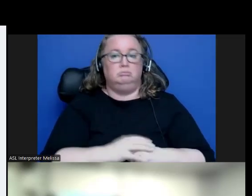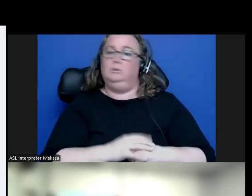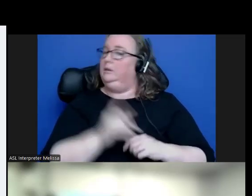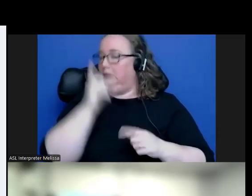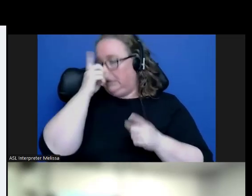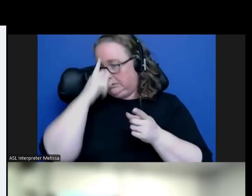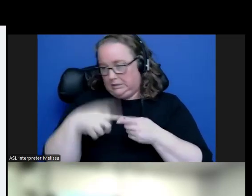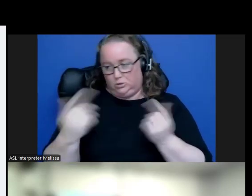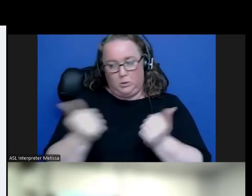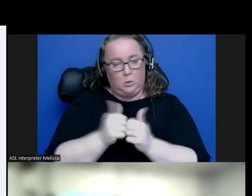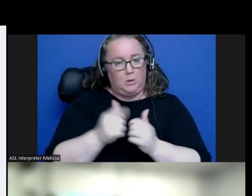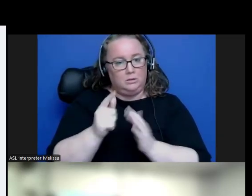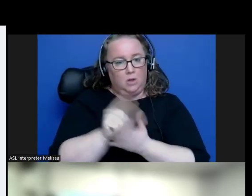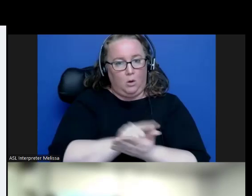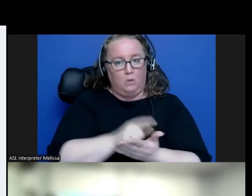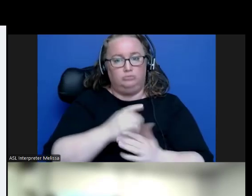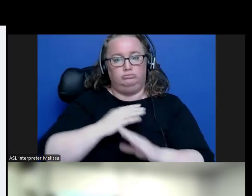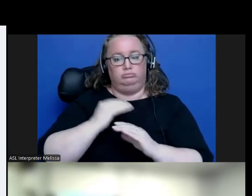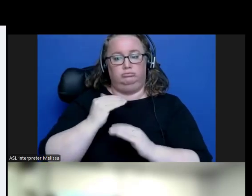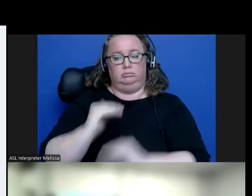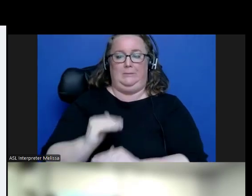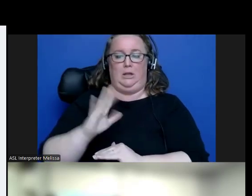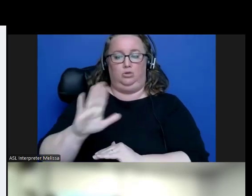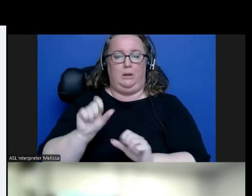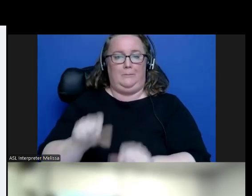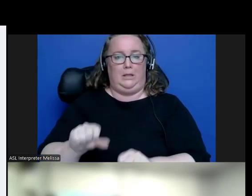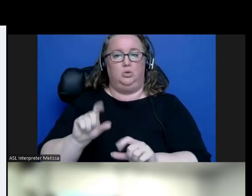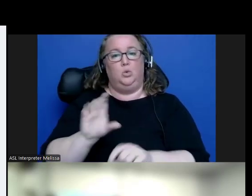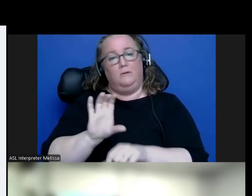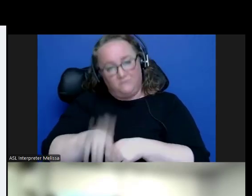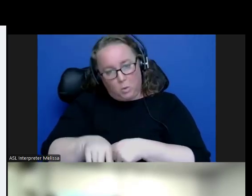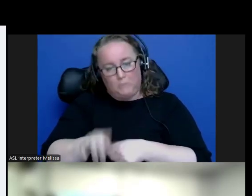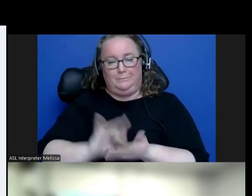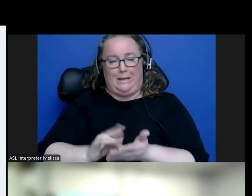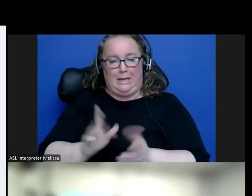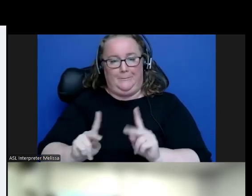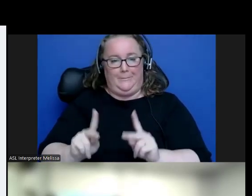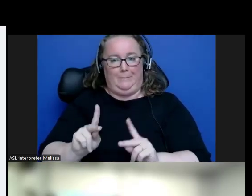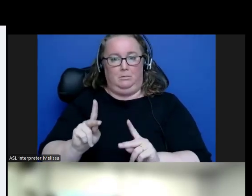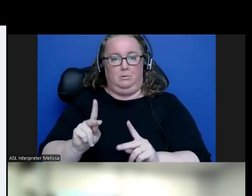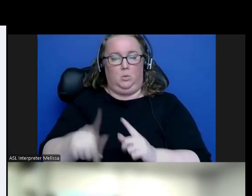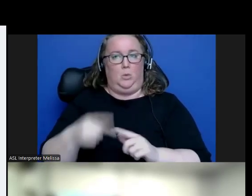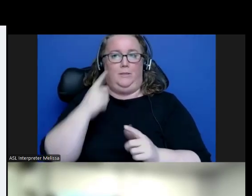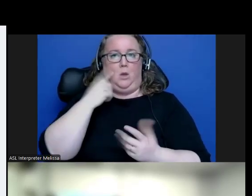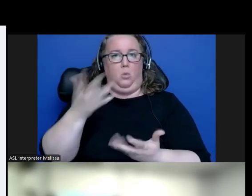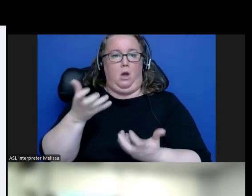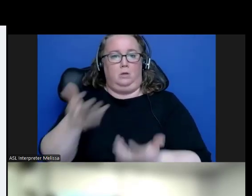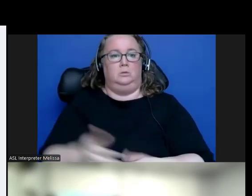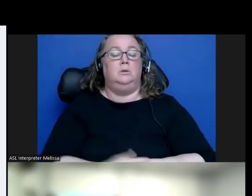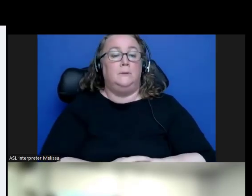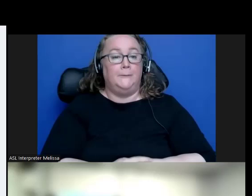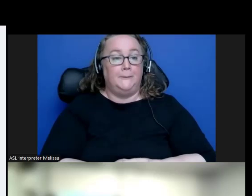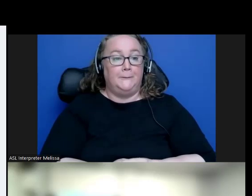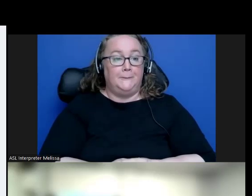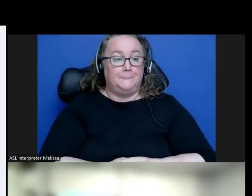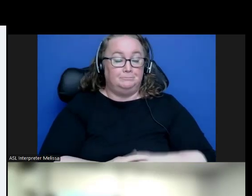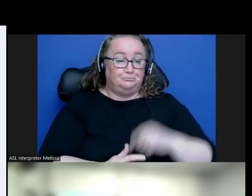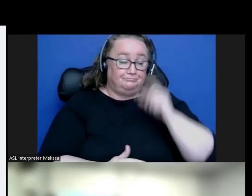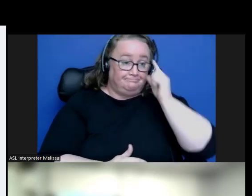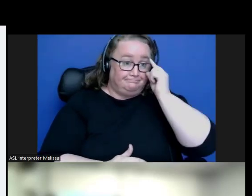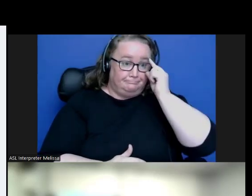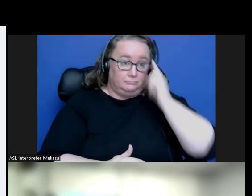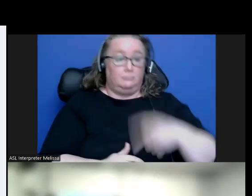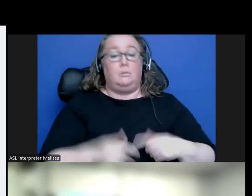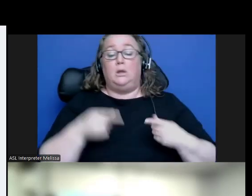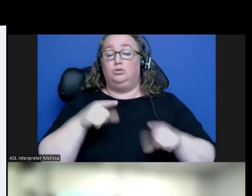with the law's restricting of their ability to force medicate patients as they see fit. During this reporting period,